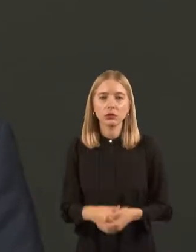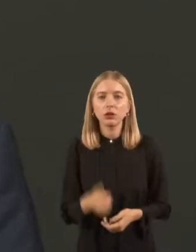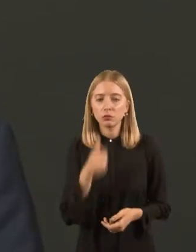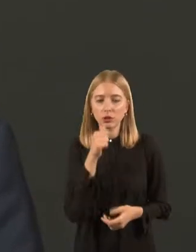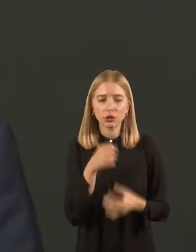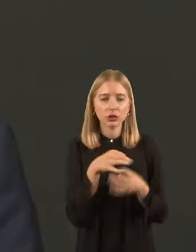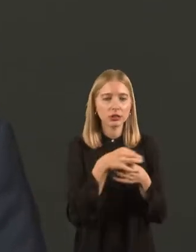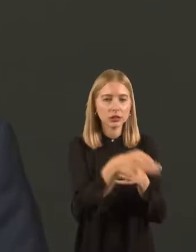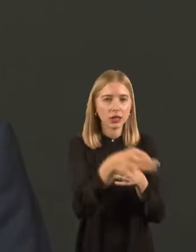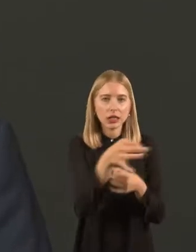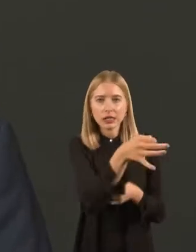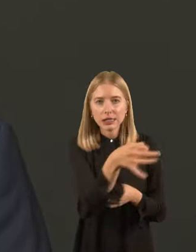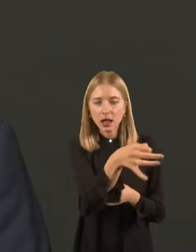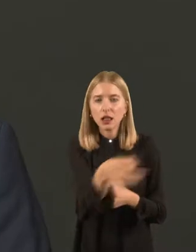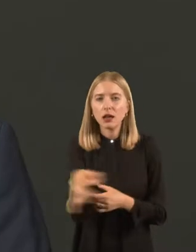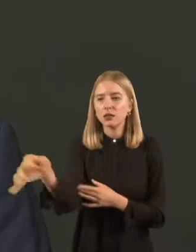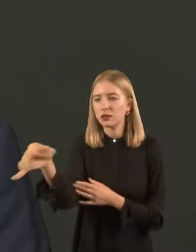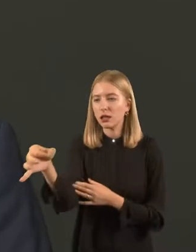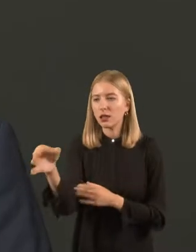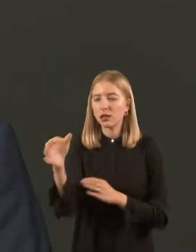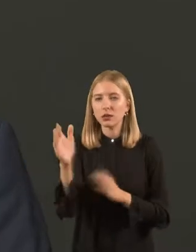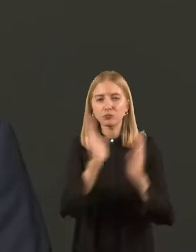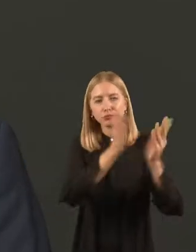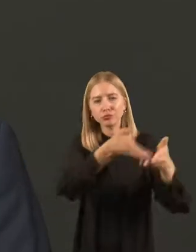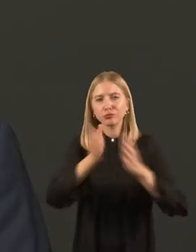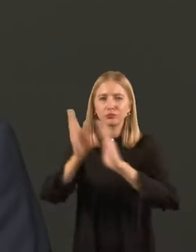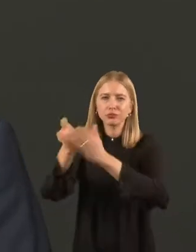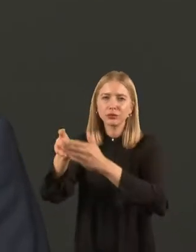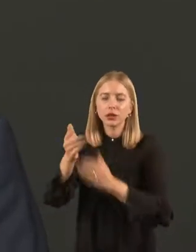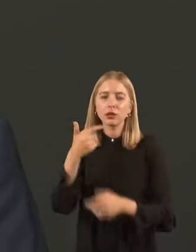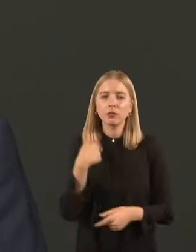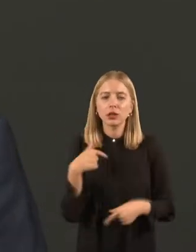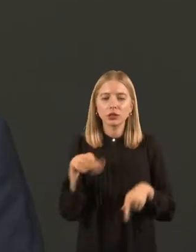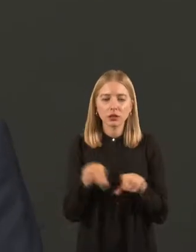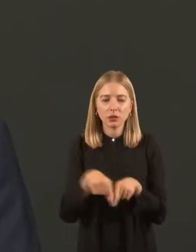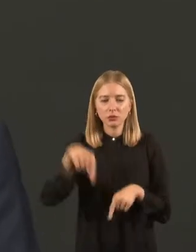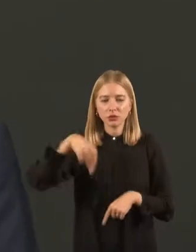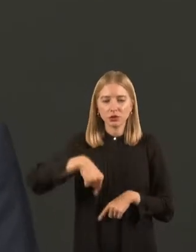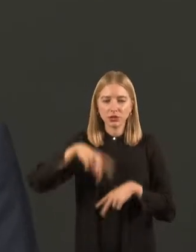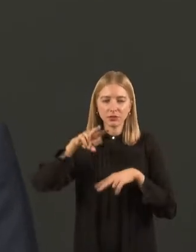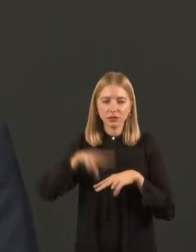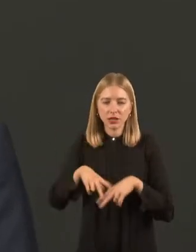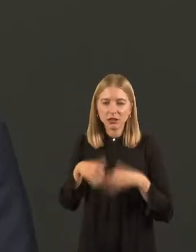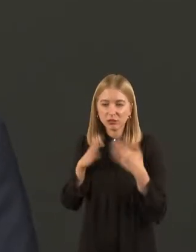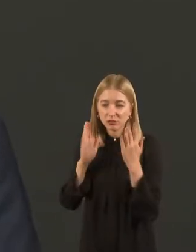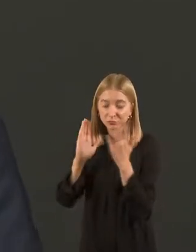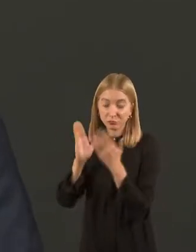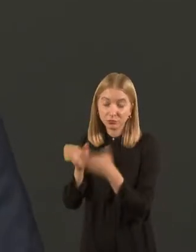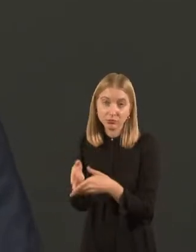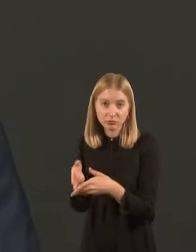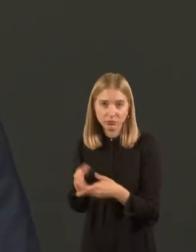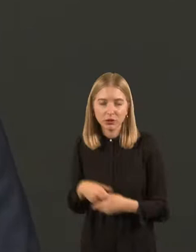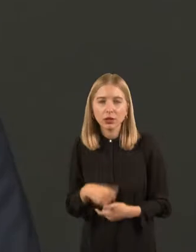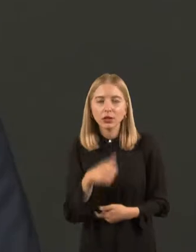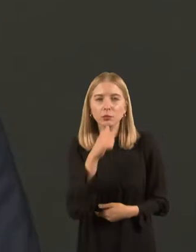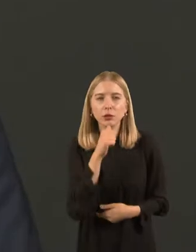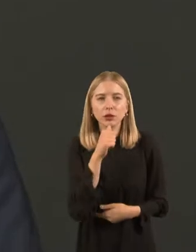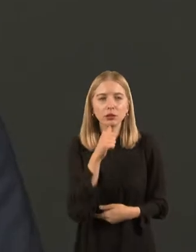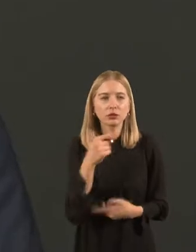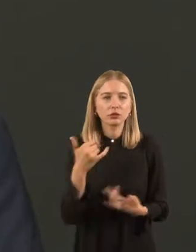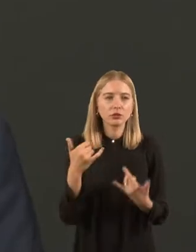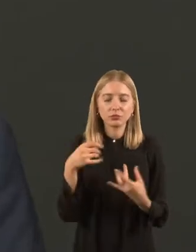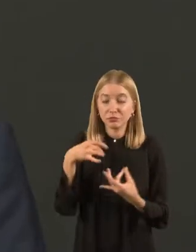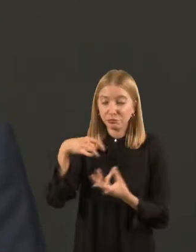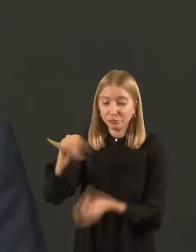currently using a model that is used by the EU to the remote islands, and geographically we are in